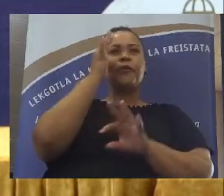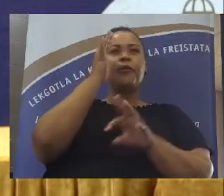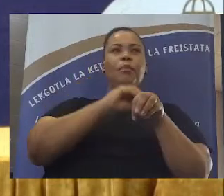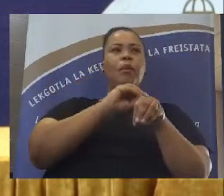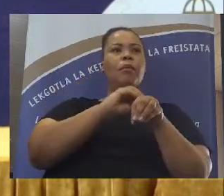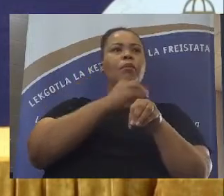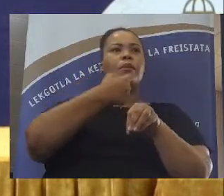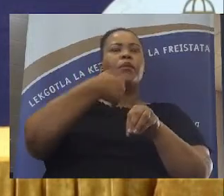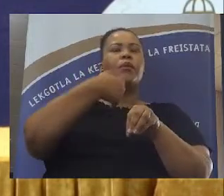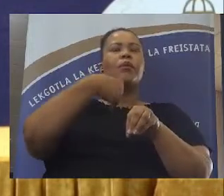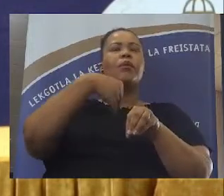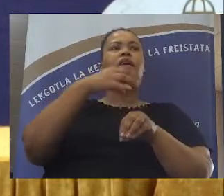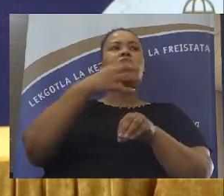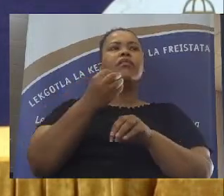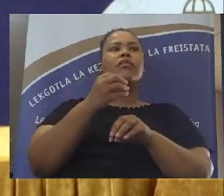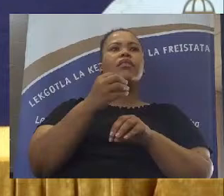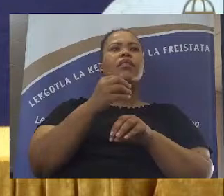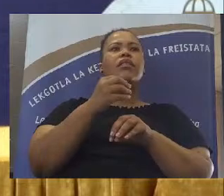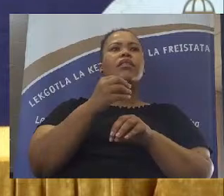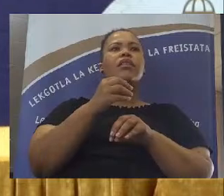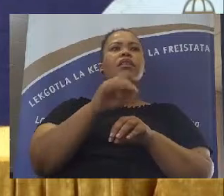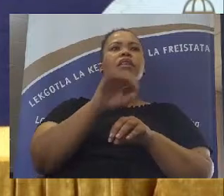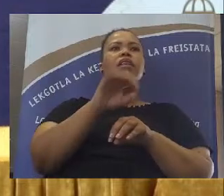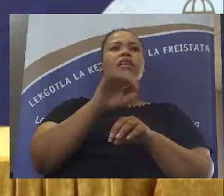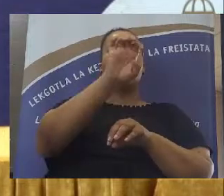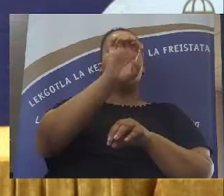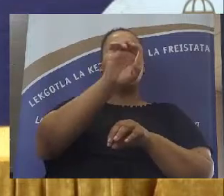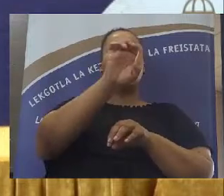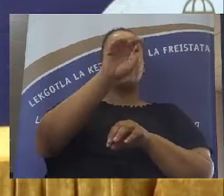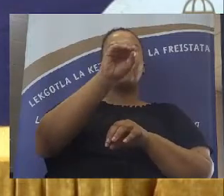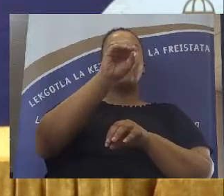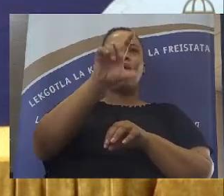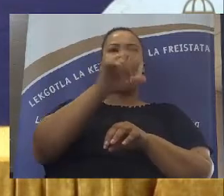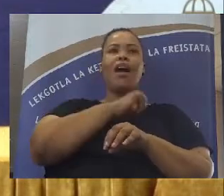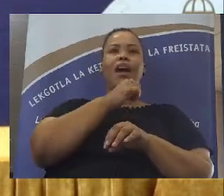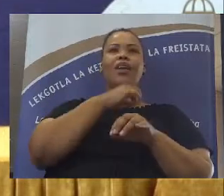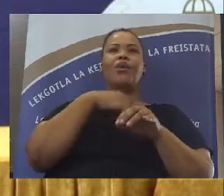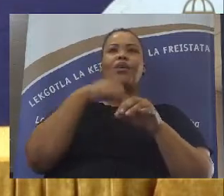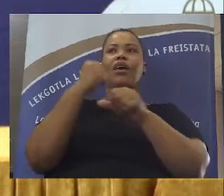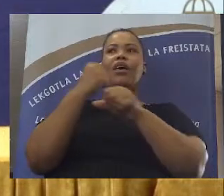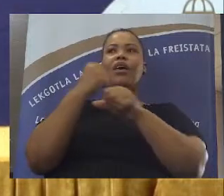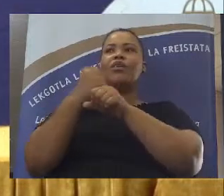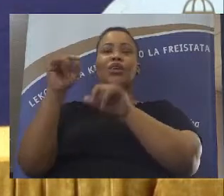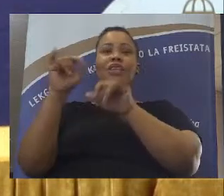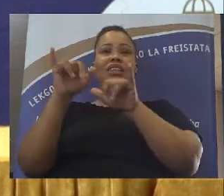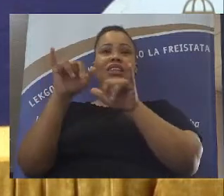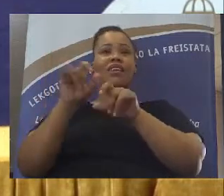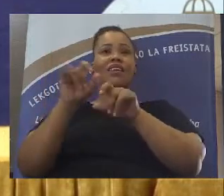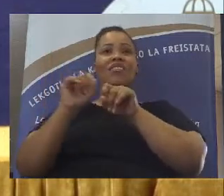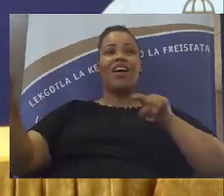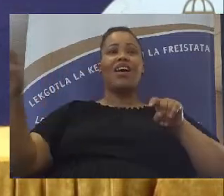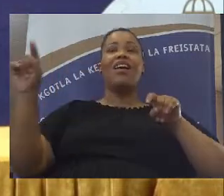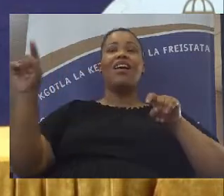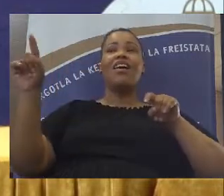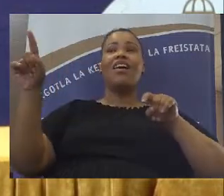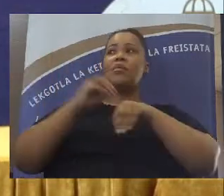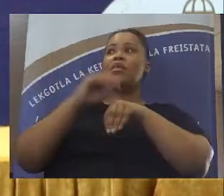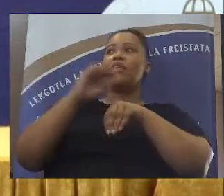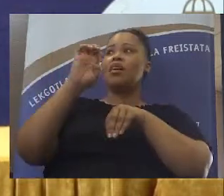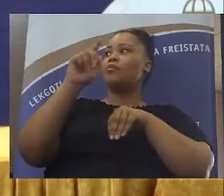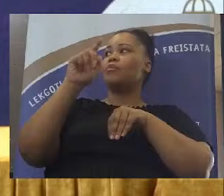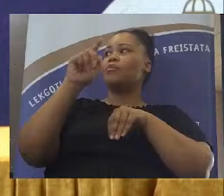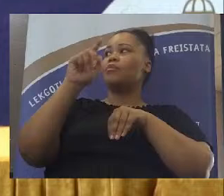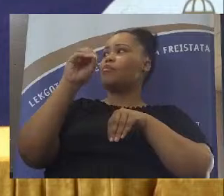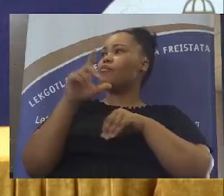have with e-toll. Luckily, you're staying far from Gauteng, but we have the problem of e-toll. But the big problem